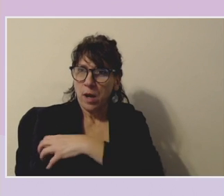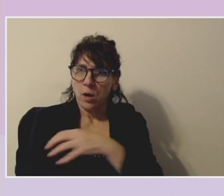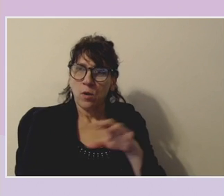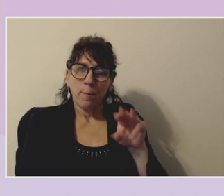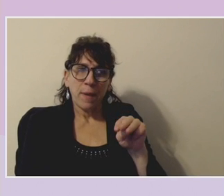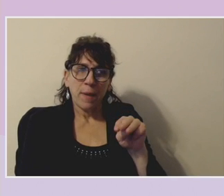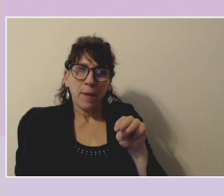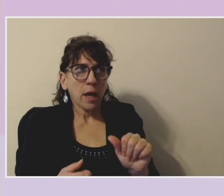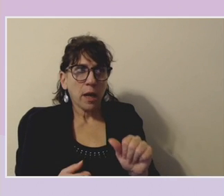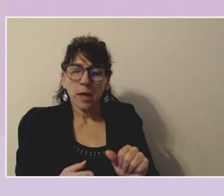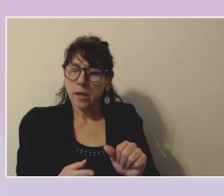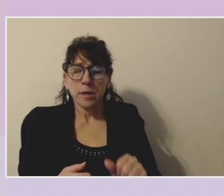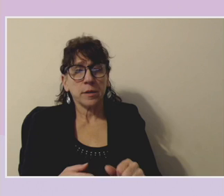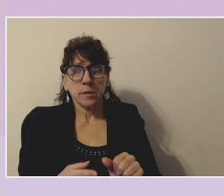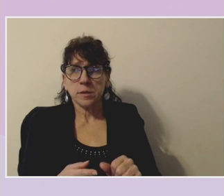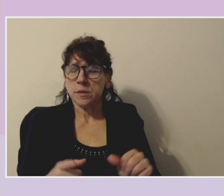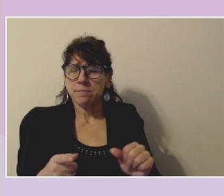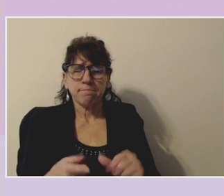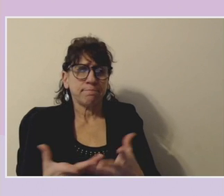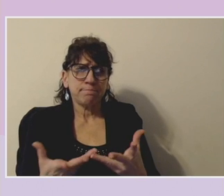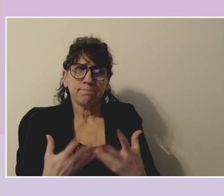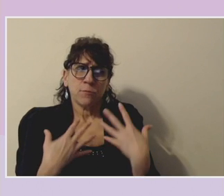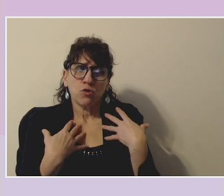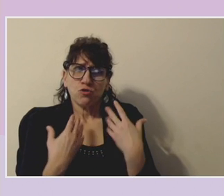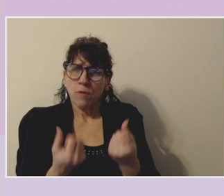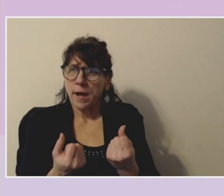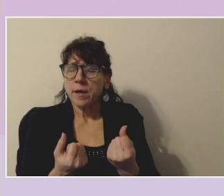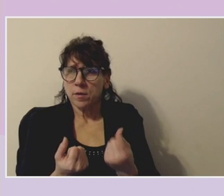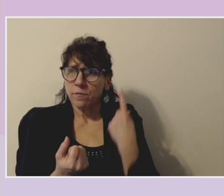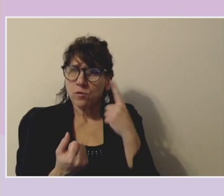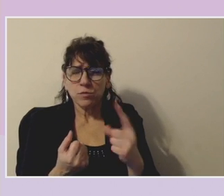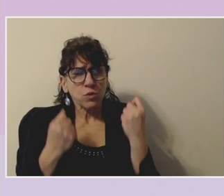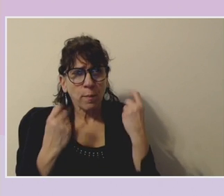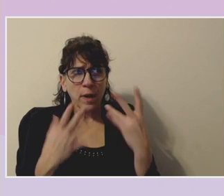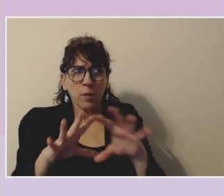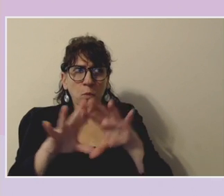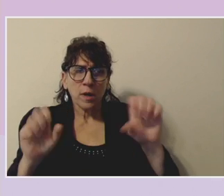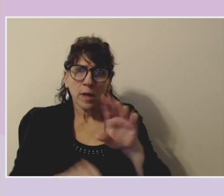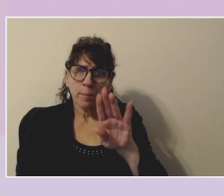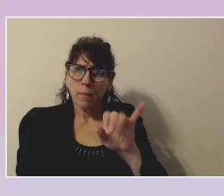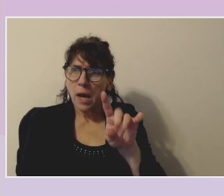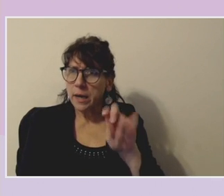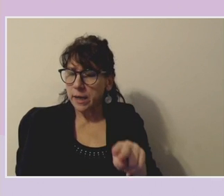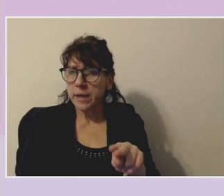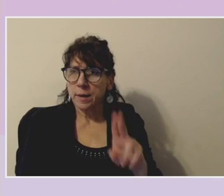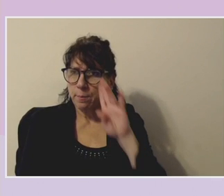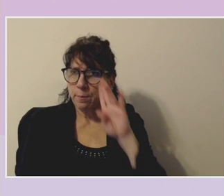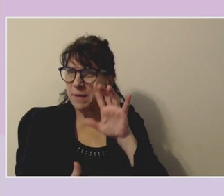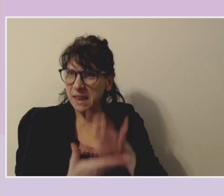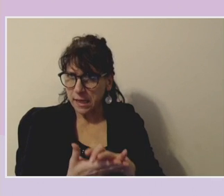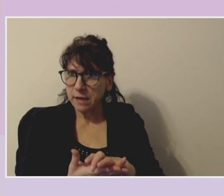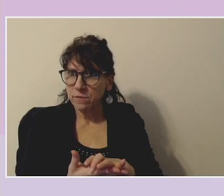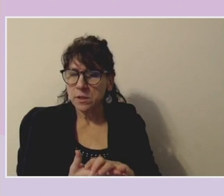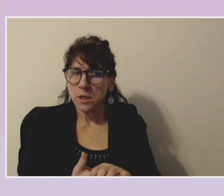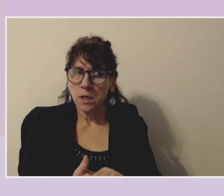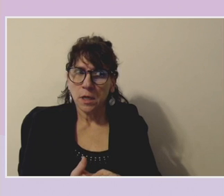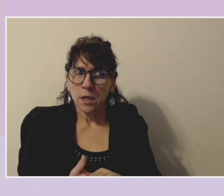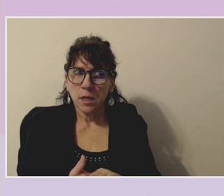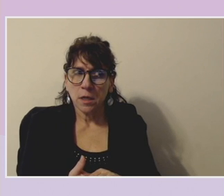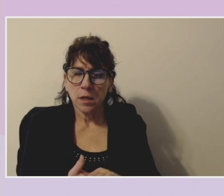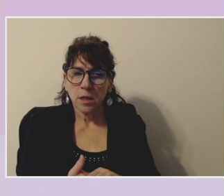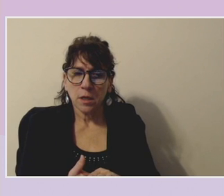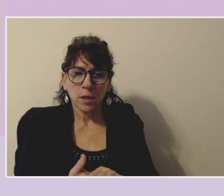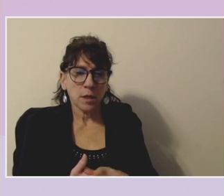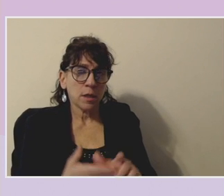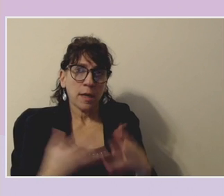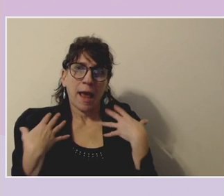catalytic force for so many. President Biden, strongly believes that, healthcare should be a right for all,